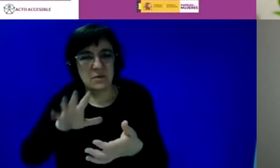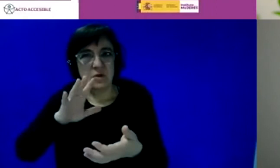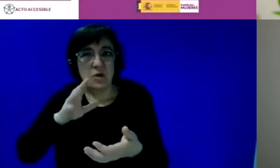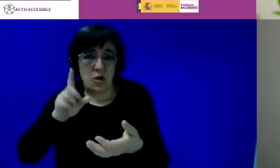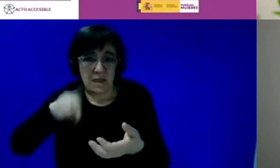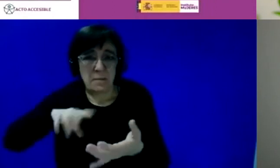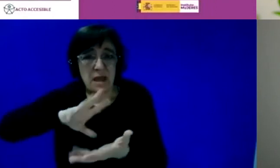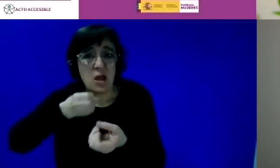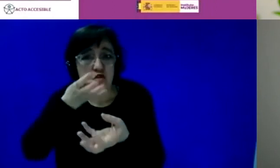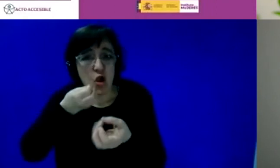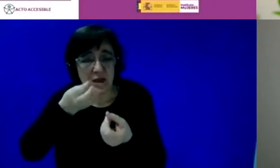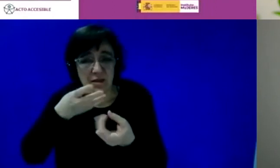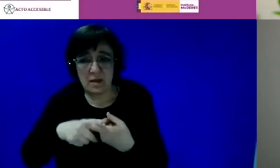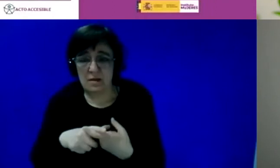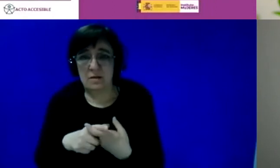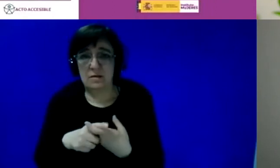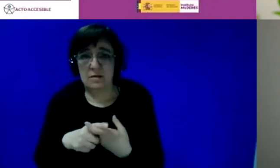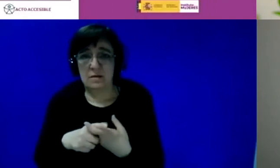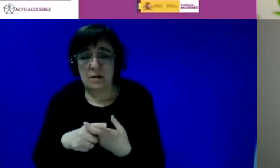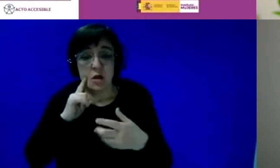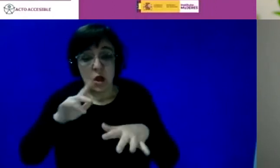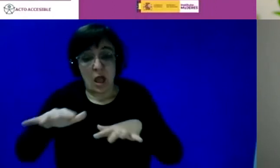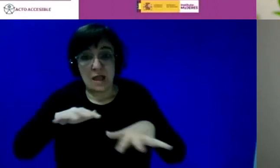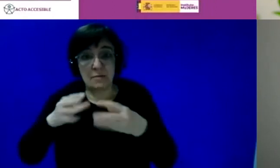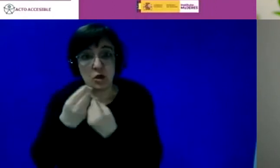with disabilities, are persecuted and even killed.